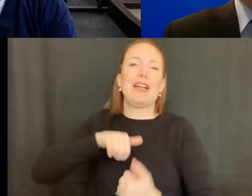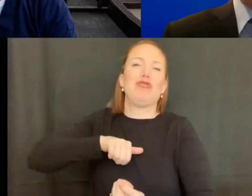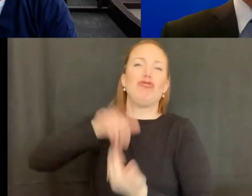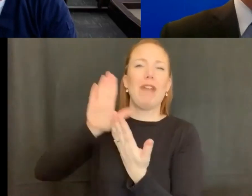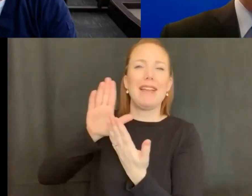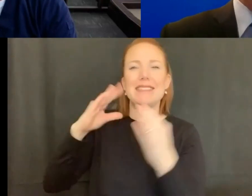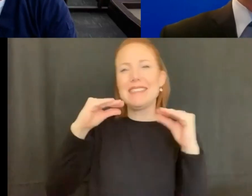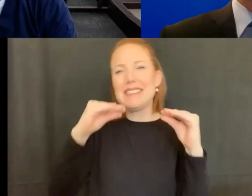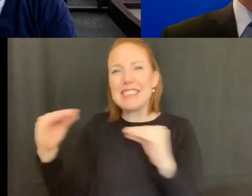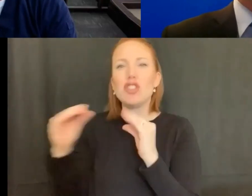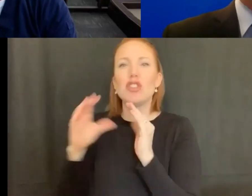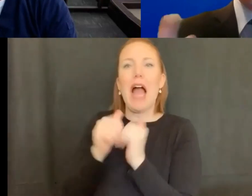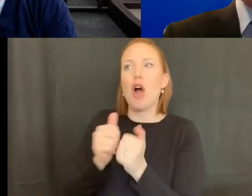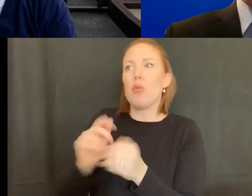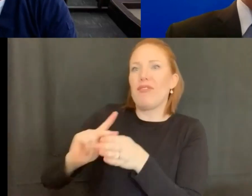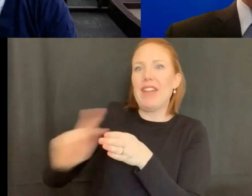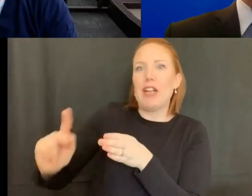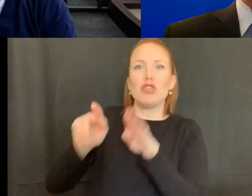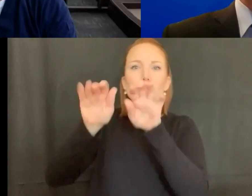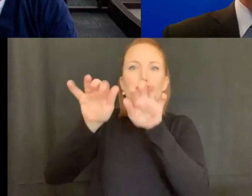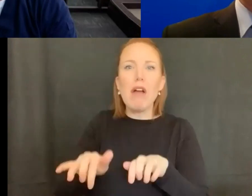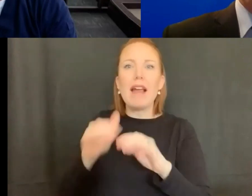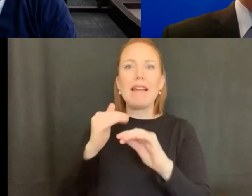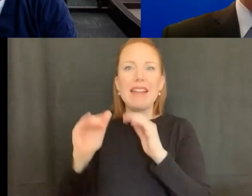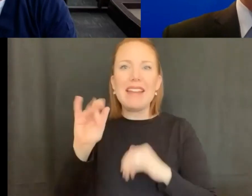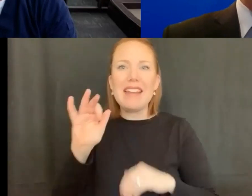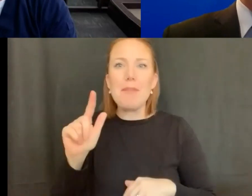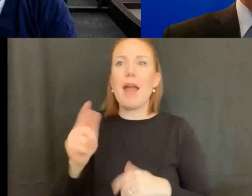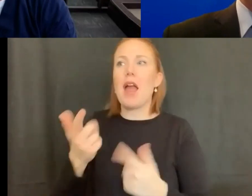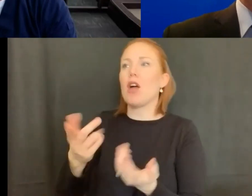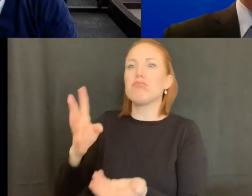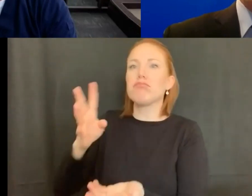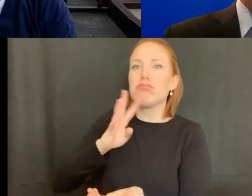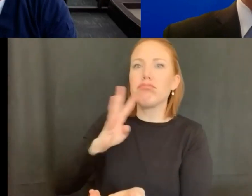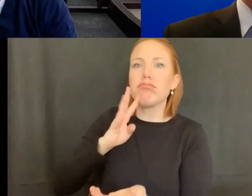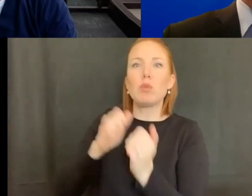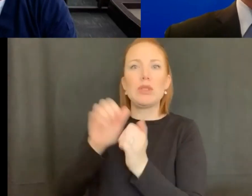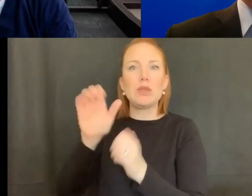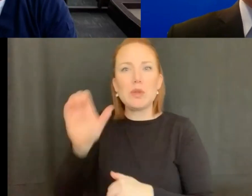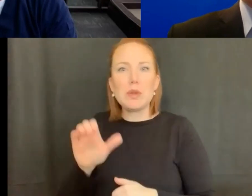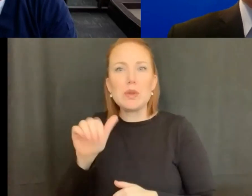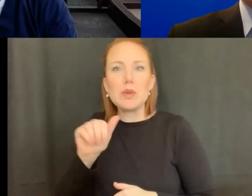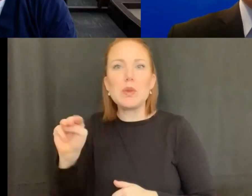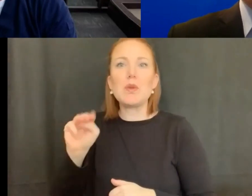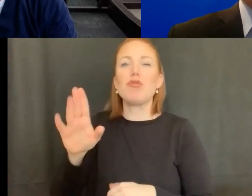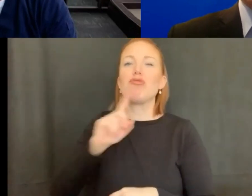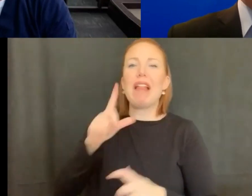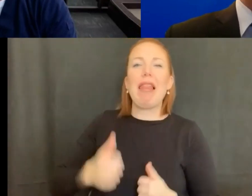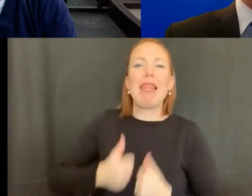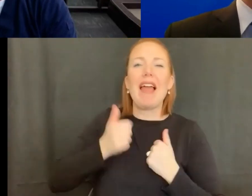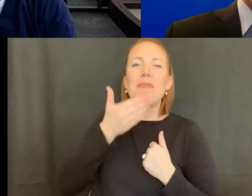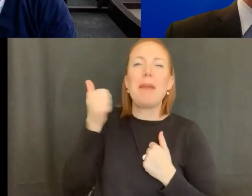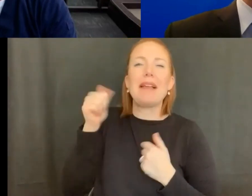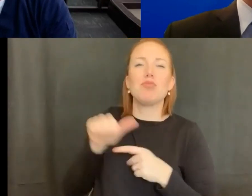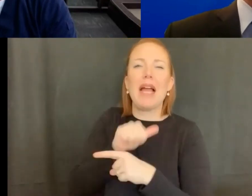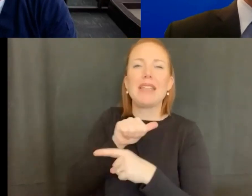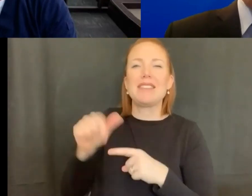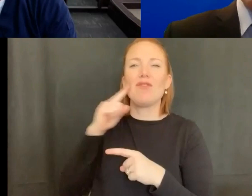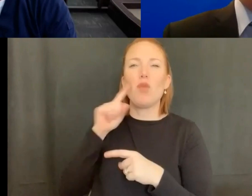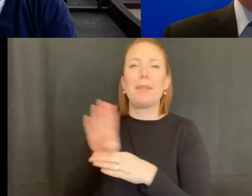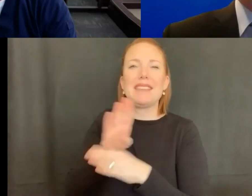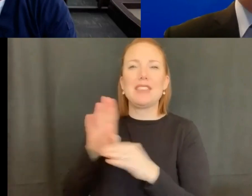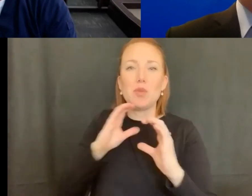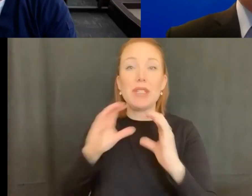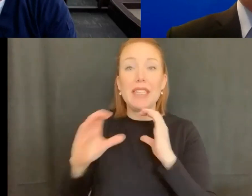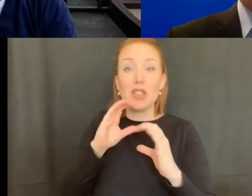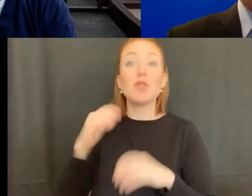situations. Also speaking on the phone, speaking in Zooms, real life, best practice for business communication. And to help us do that,